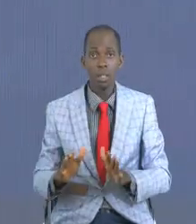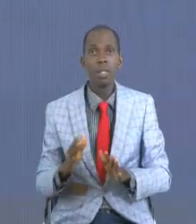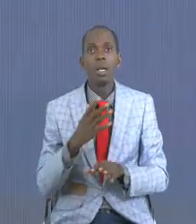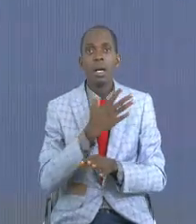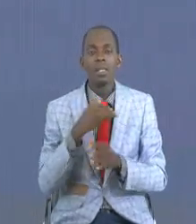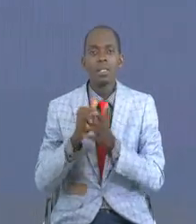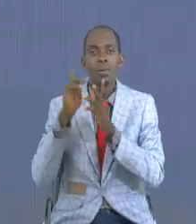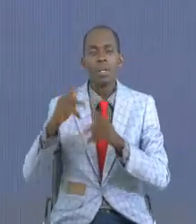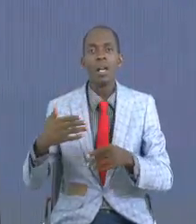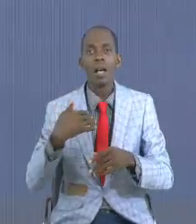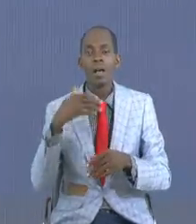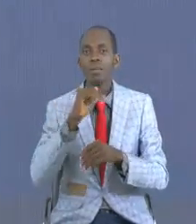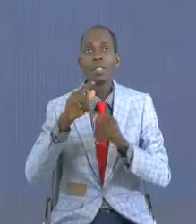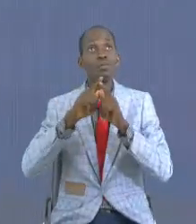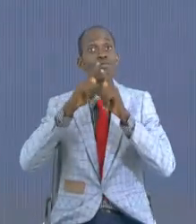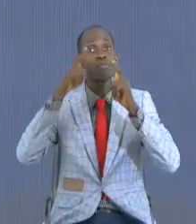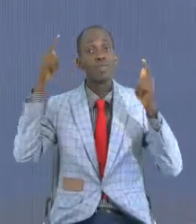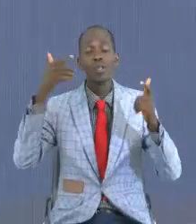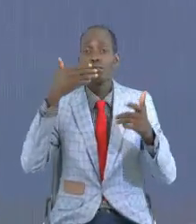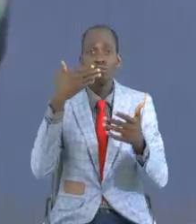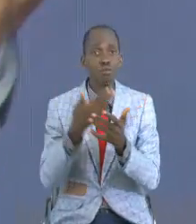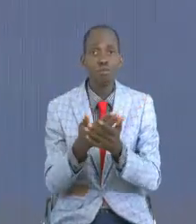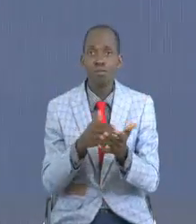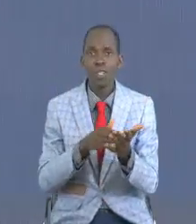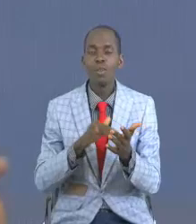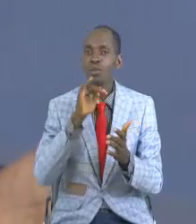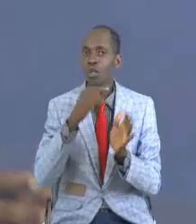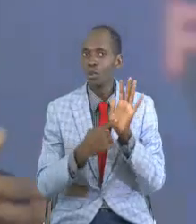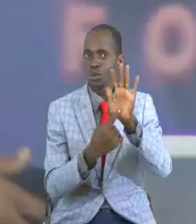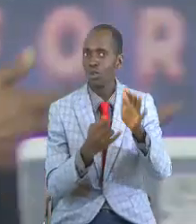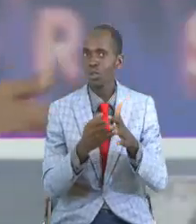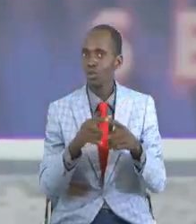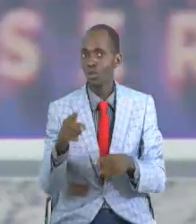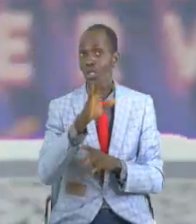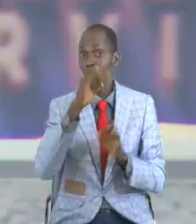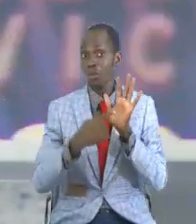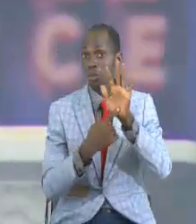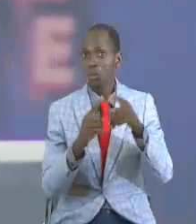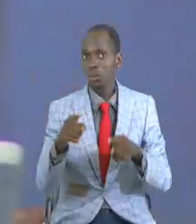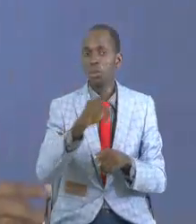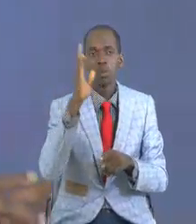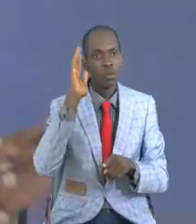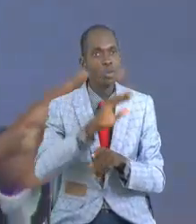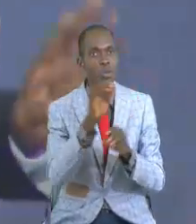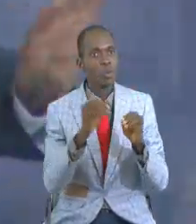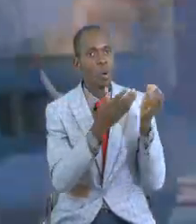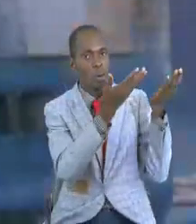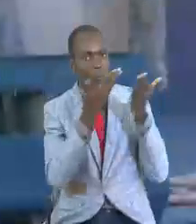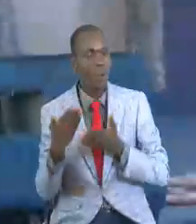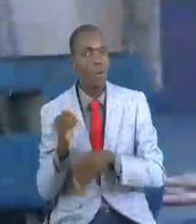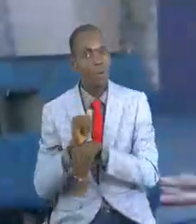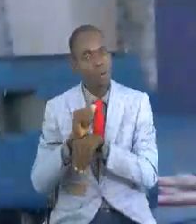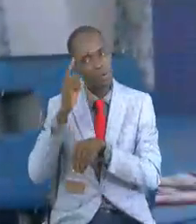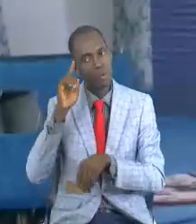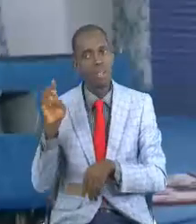detergent. And he doesn't reveal the secret to you, because if he does, you'll not be bringing those materials to him. And then